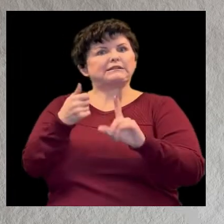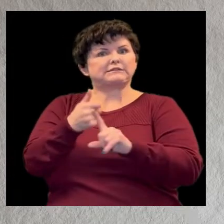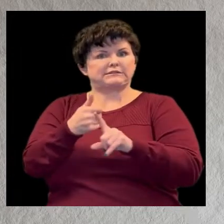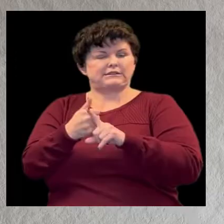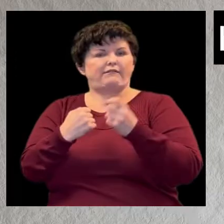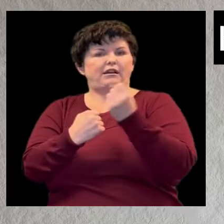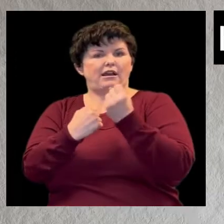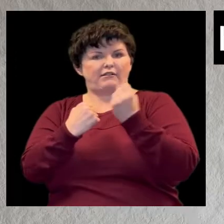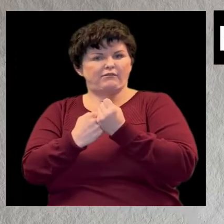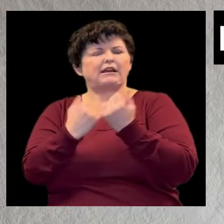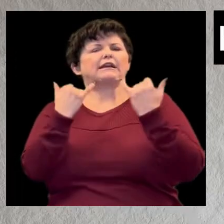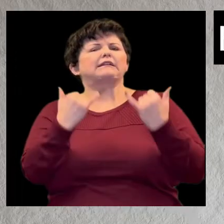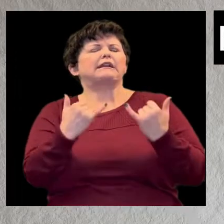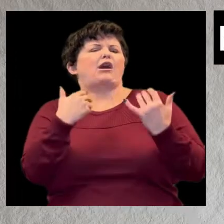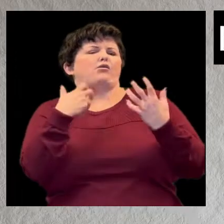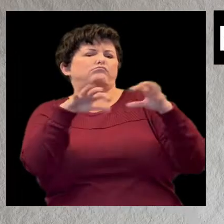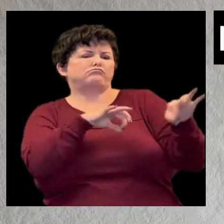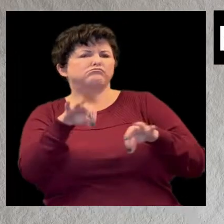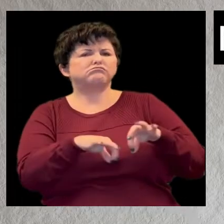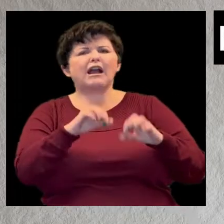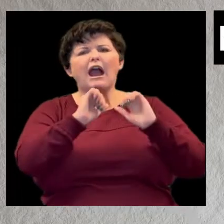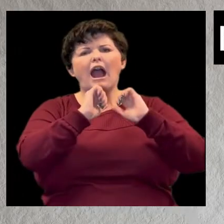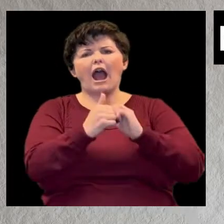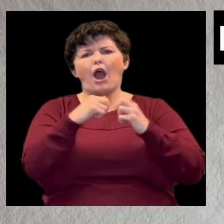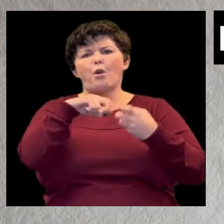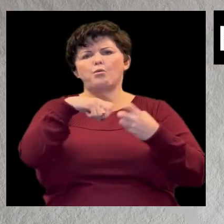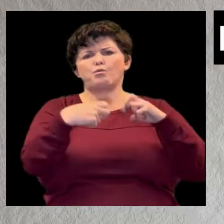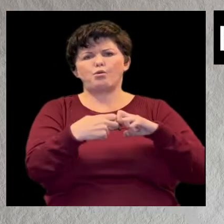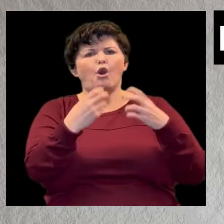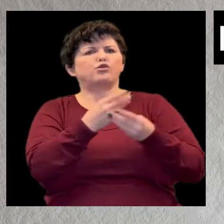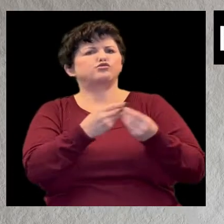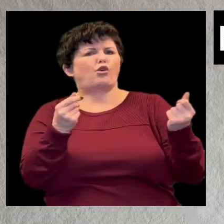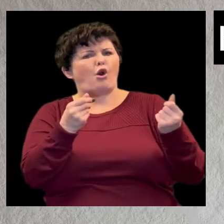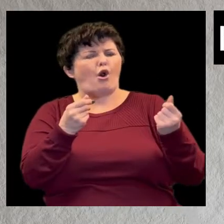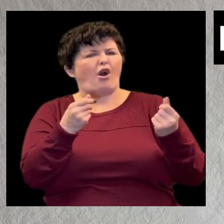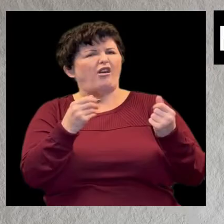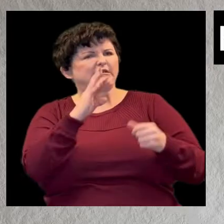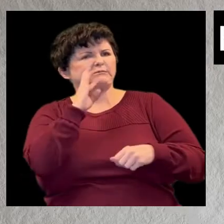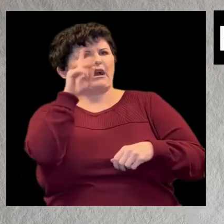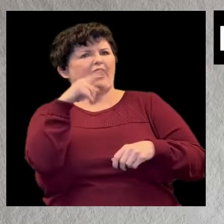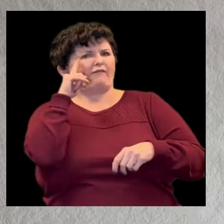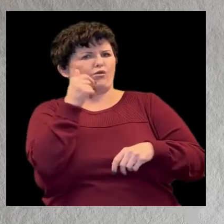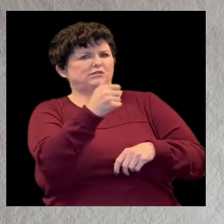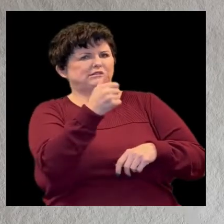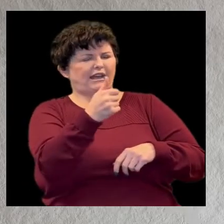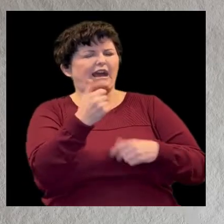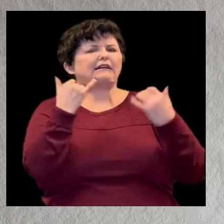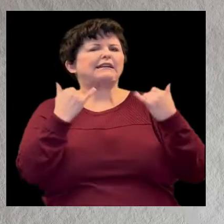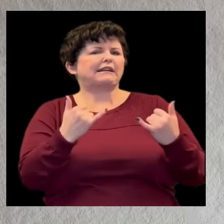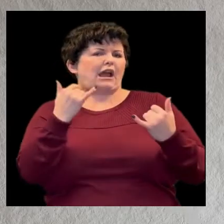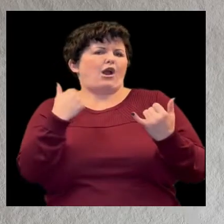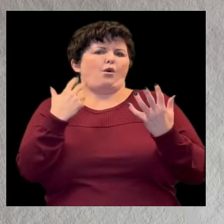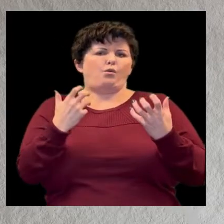about how to problem solve when you're speaking up for yourself. Now, I'm going to share a